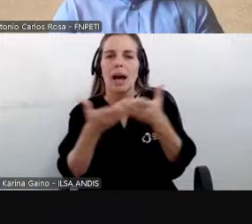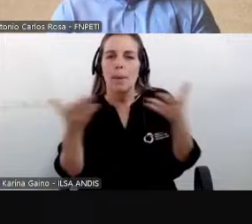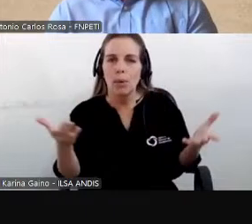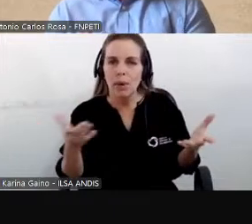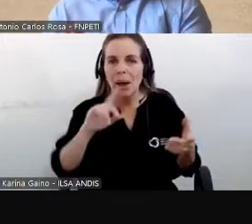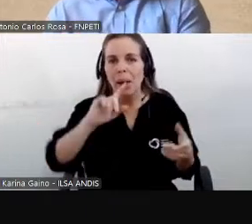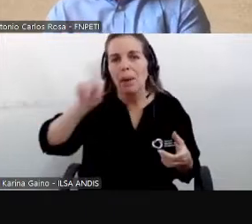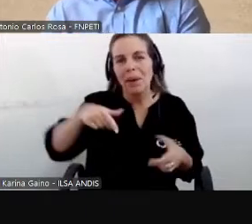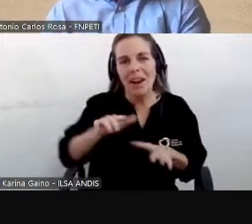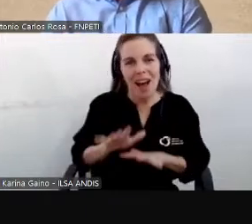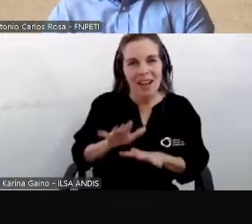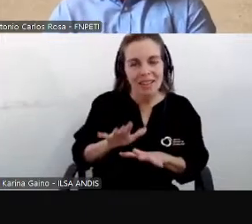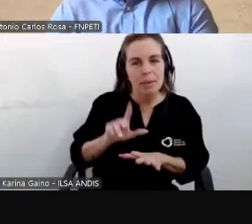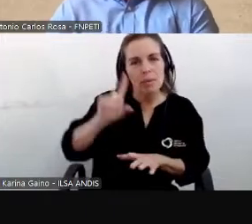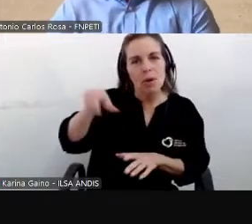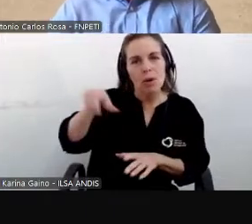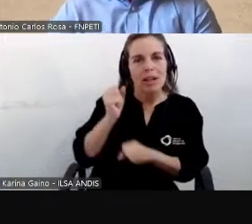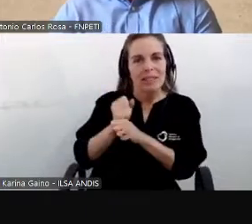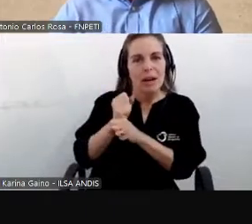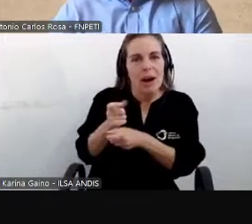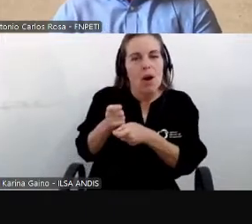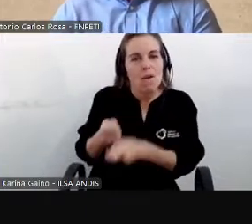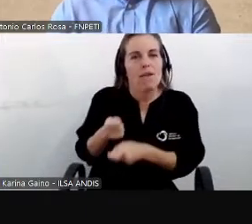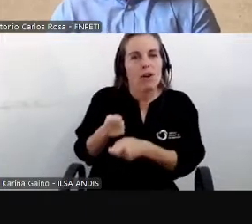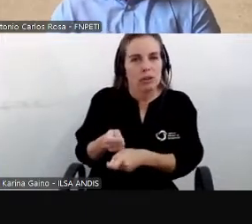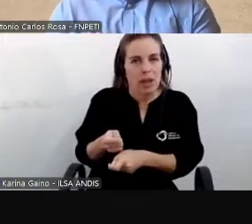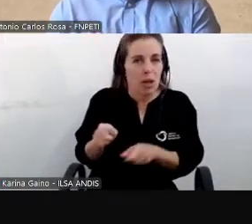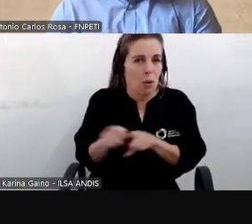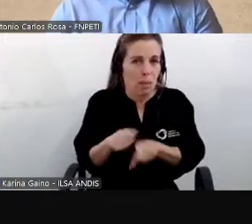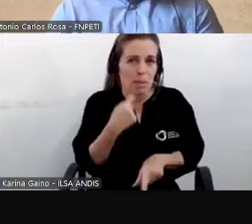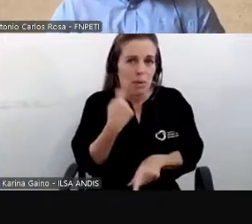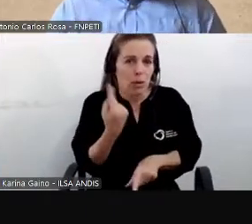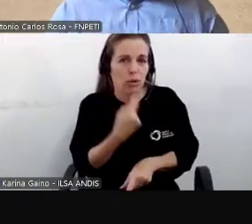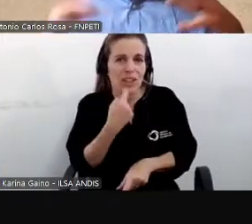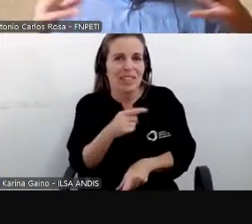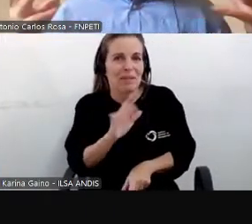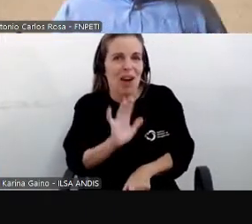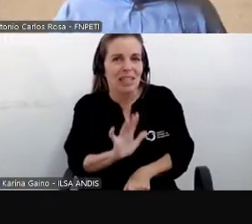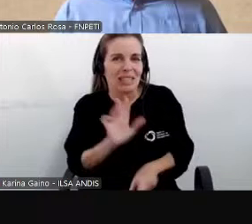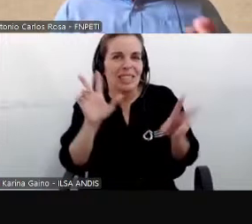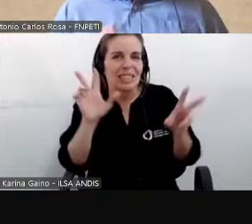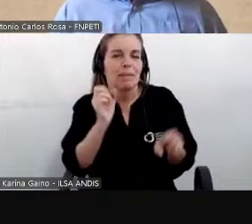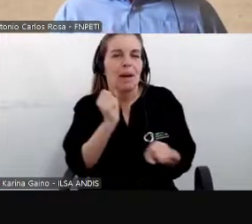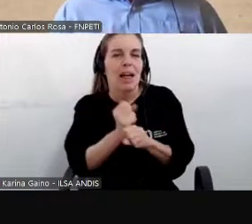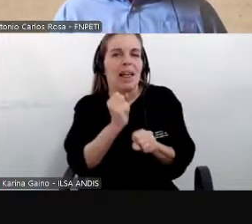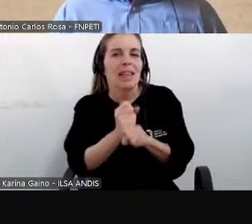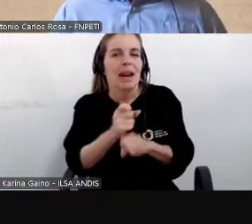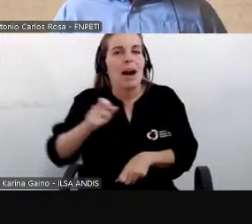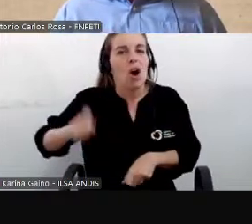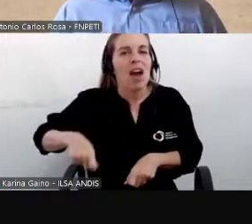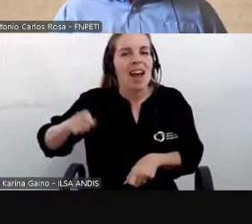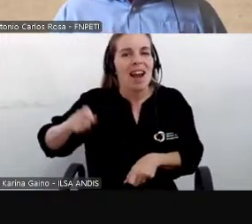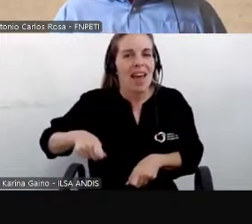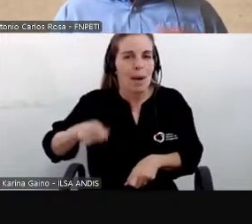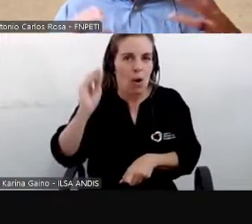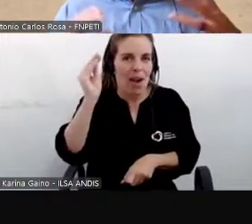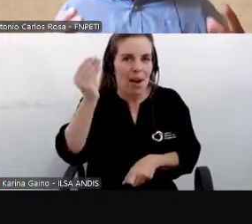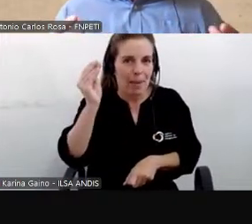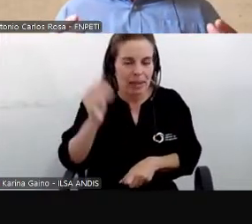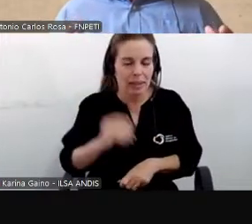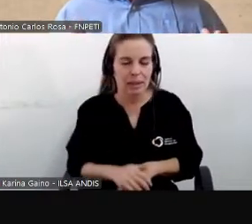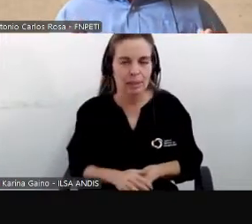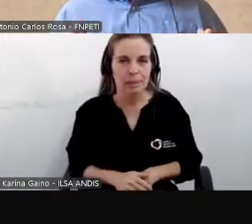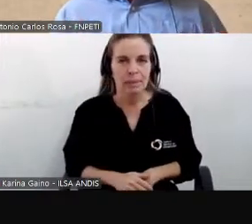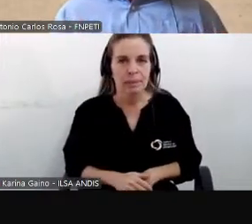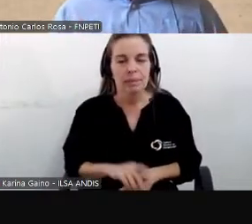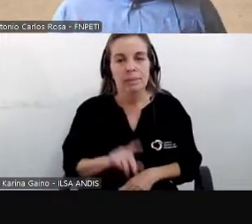led by the topic of forced labor or slave labor, as we call it in Brazil. In some other